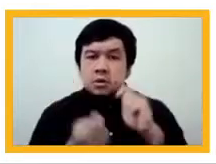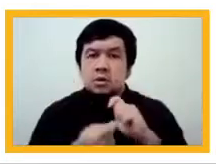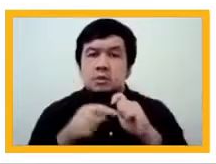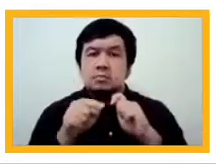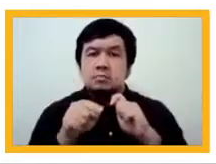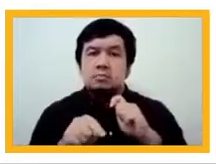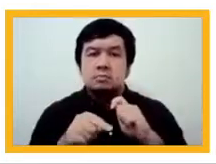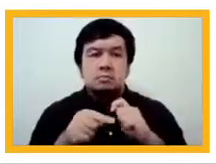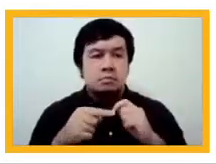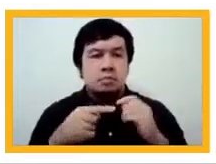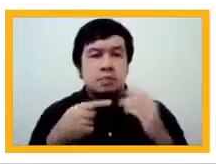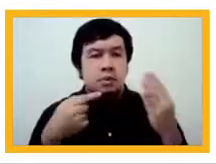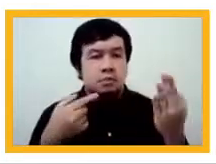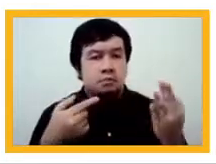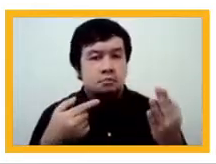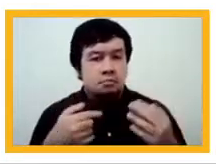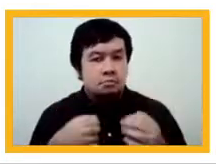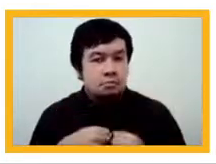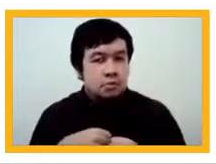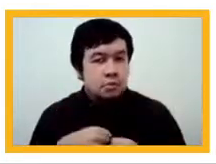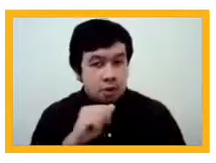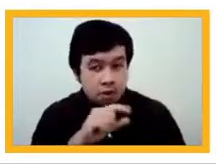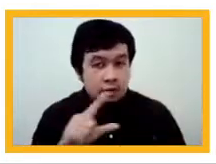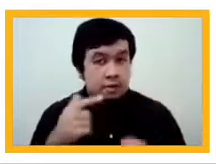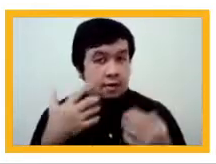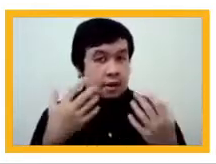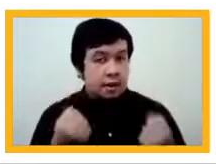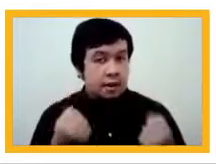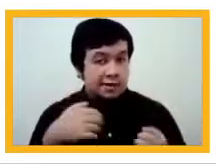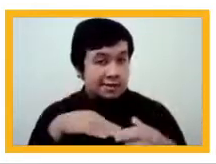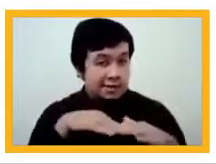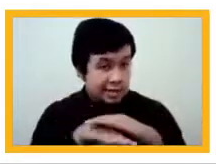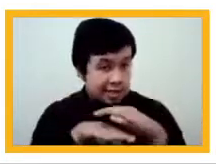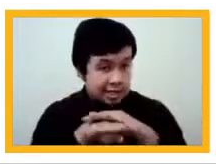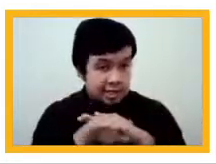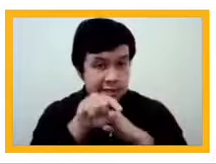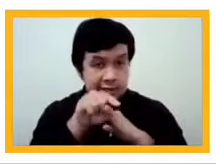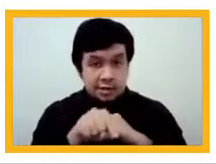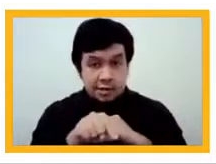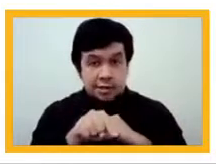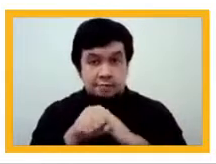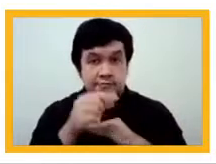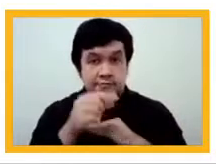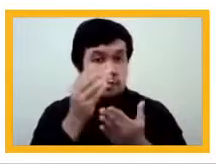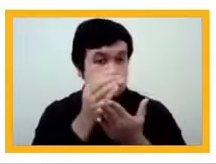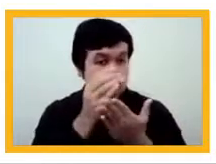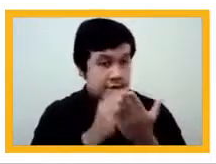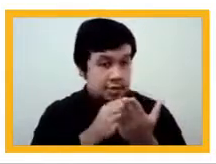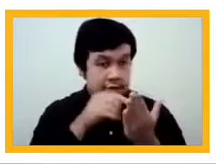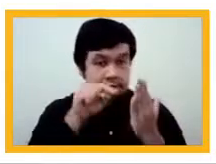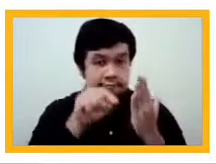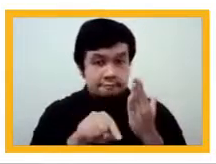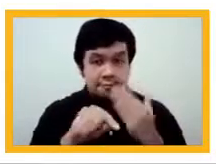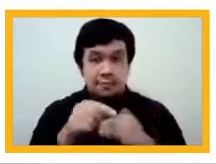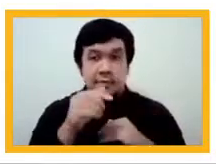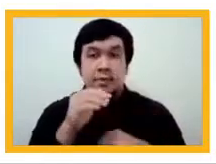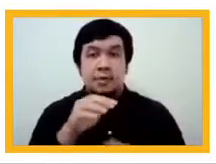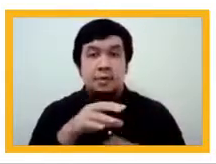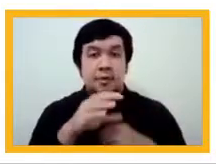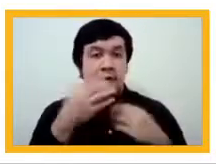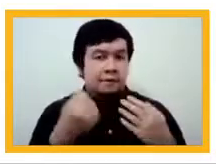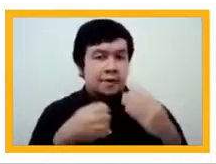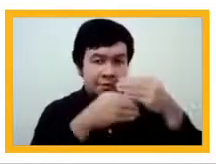to have access to these more advanced education courses. I leave the question here. Maybe you think about it, but I think if we